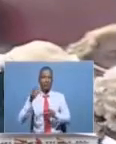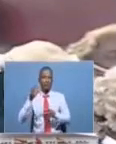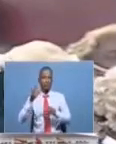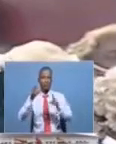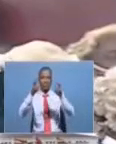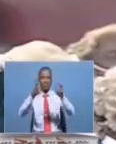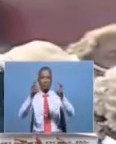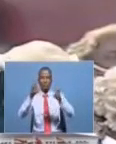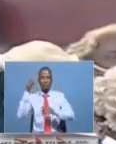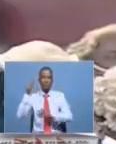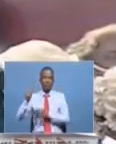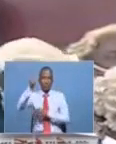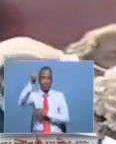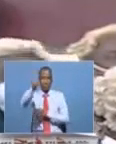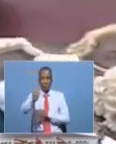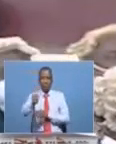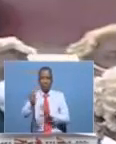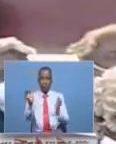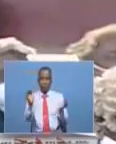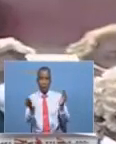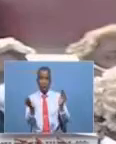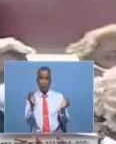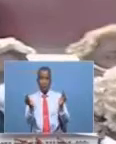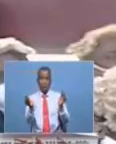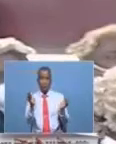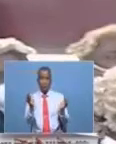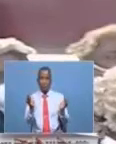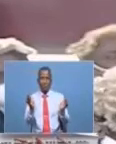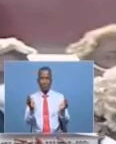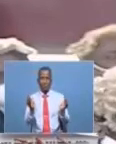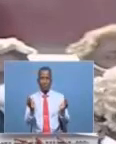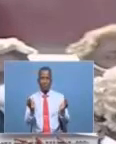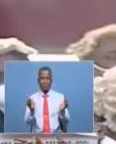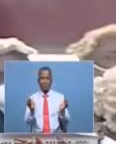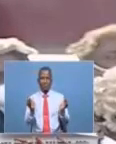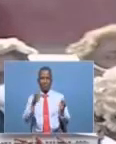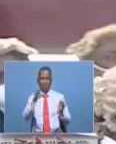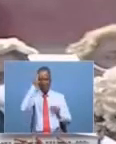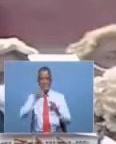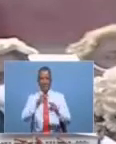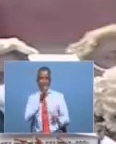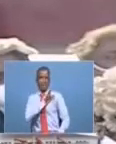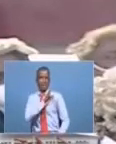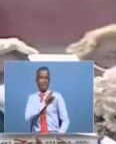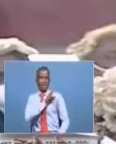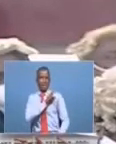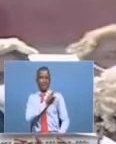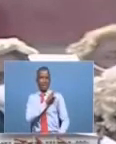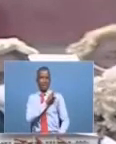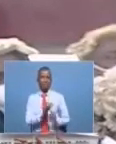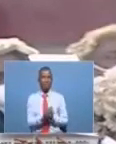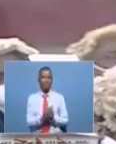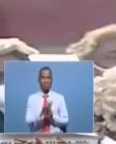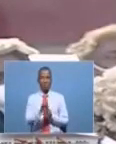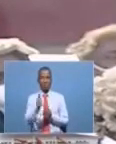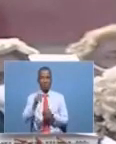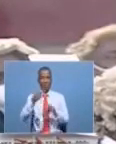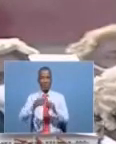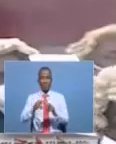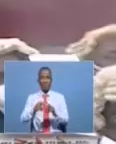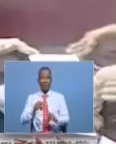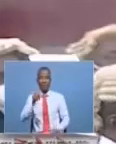Quist versus Ahmed Dawouni. Review motion number